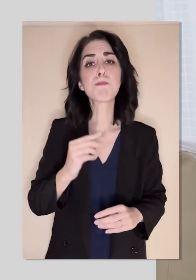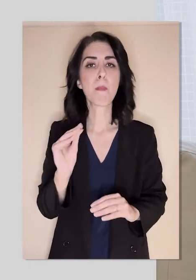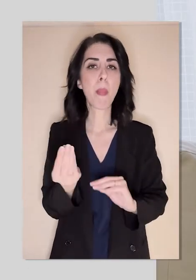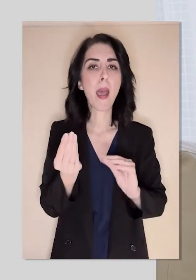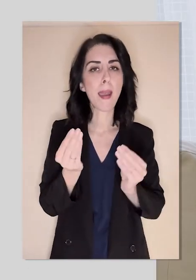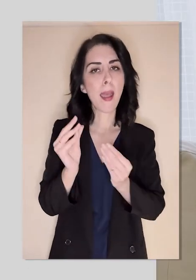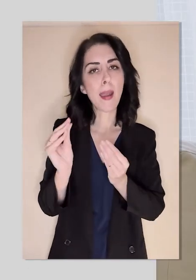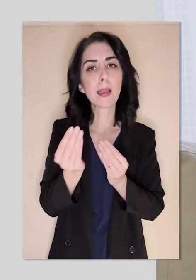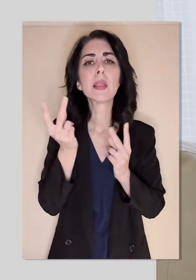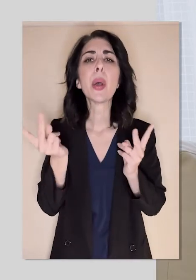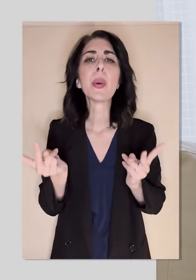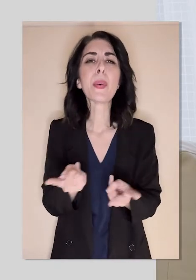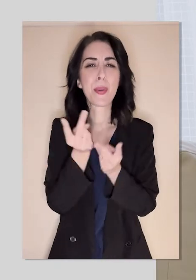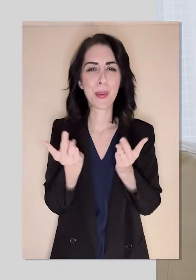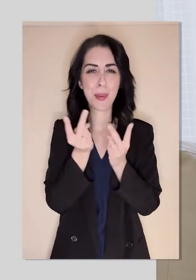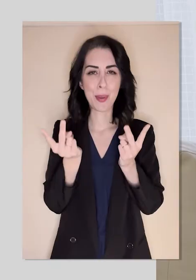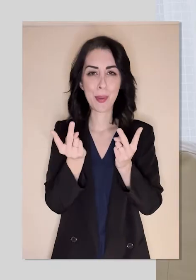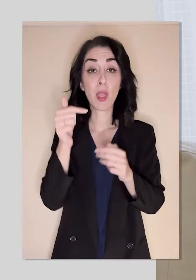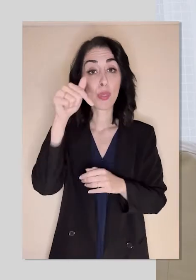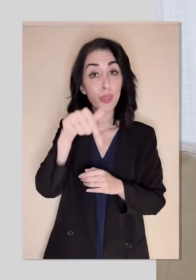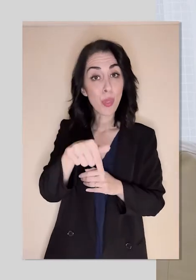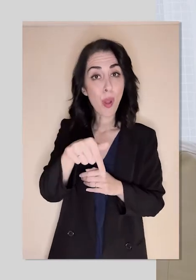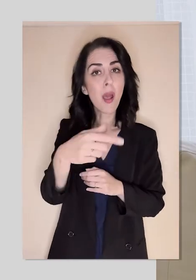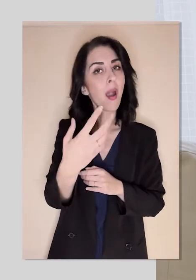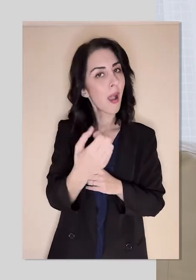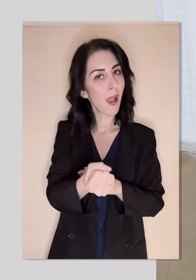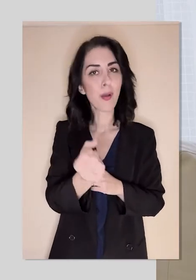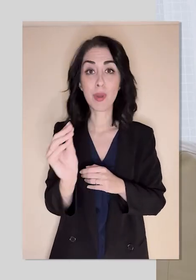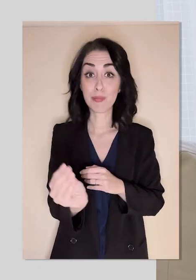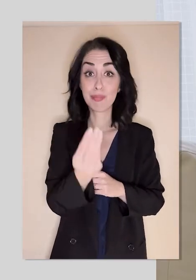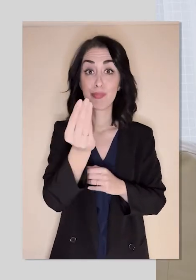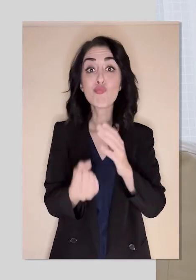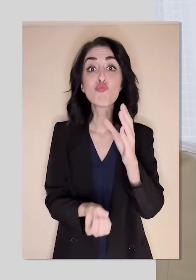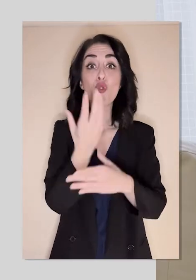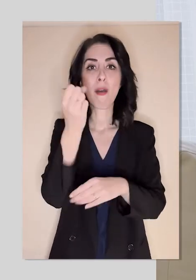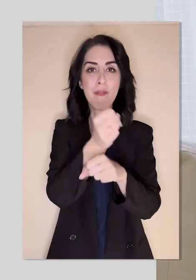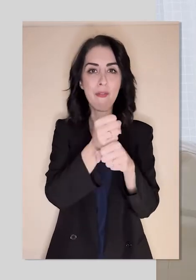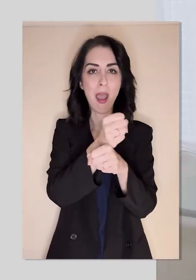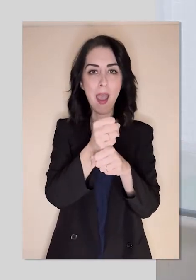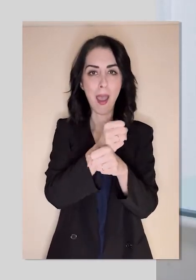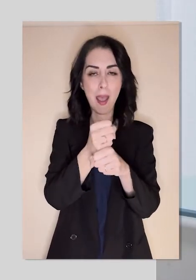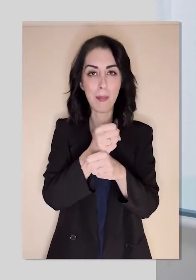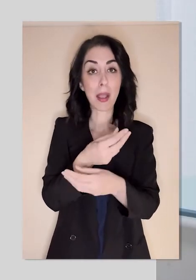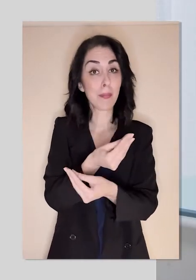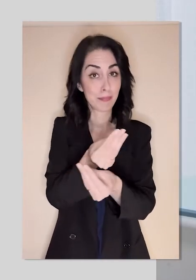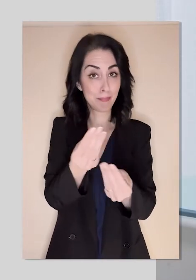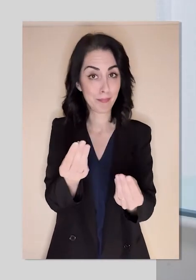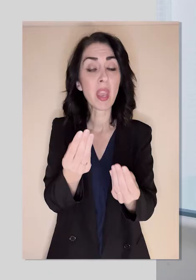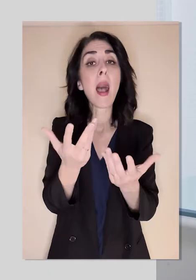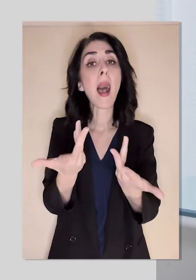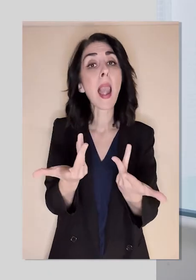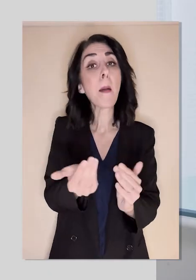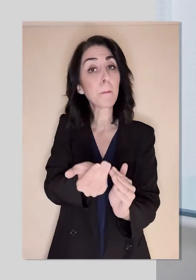side effects. And then we have some newer drugs that are available. Before we talk